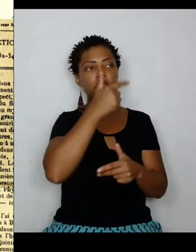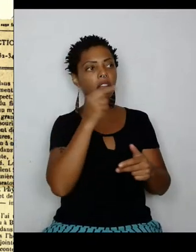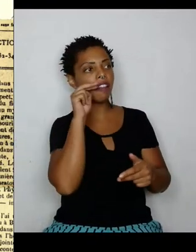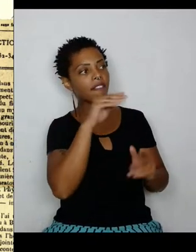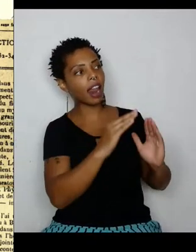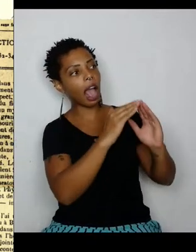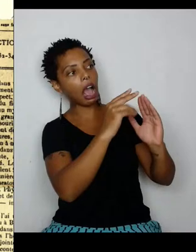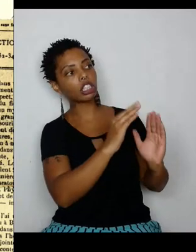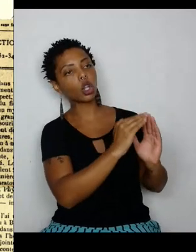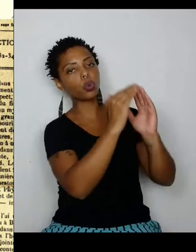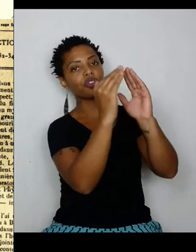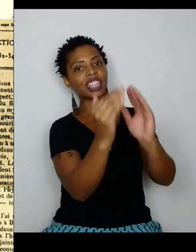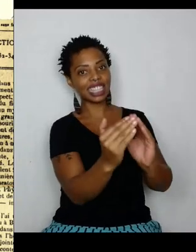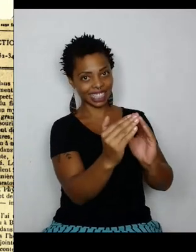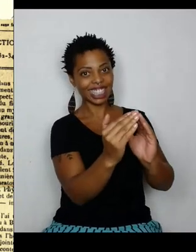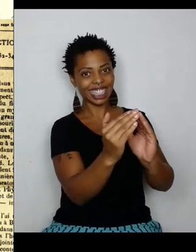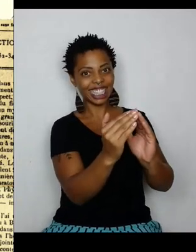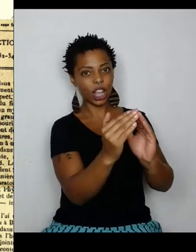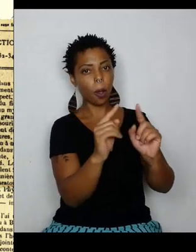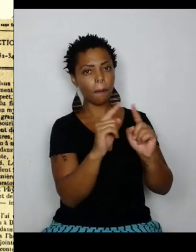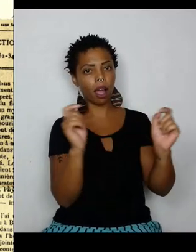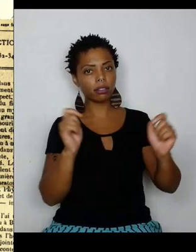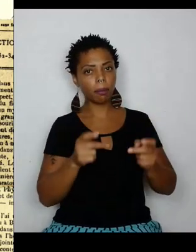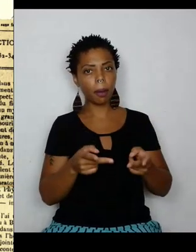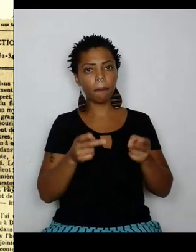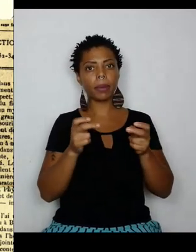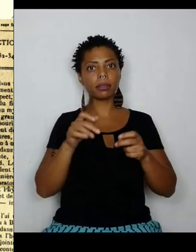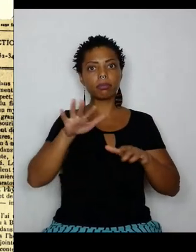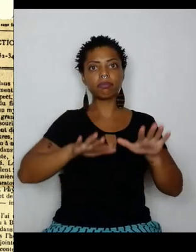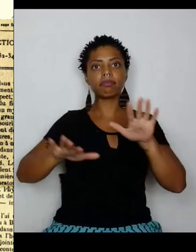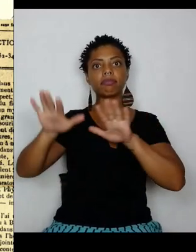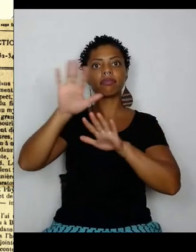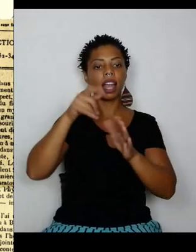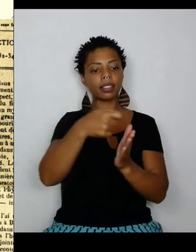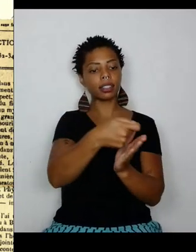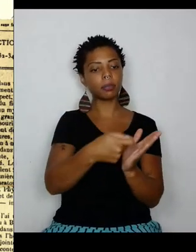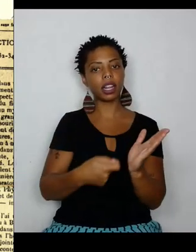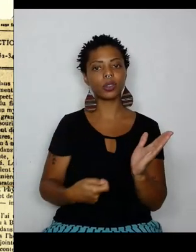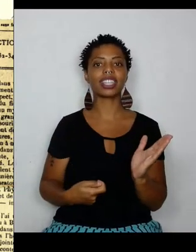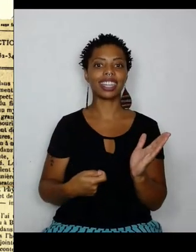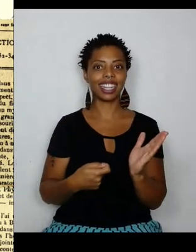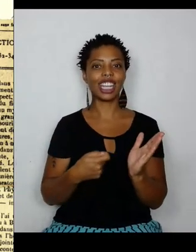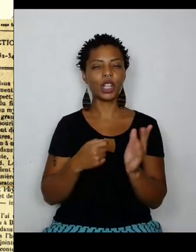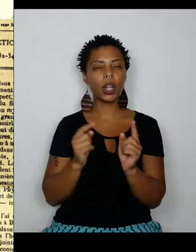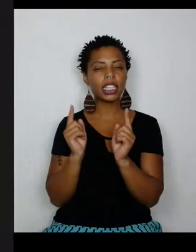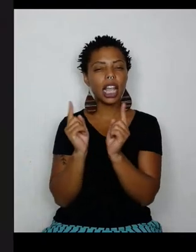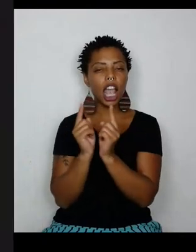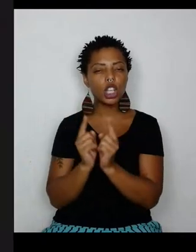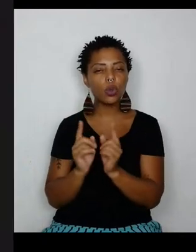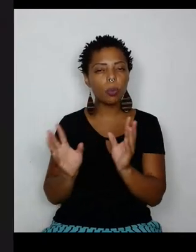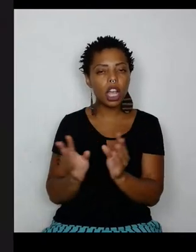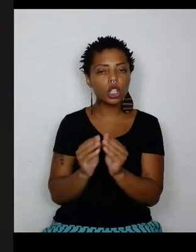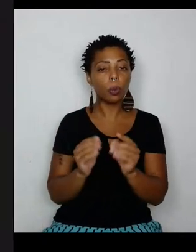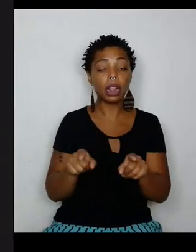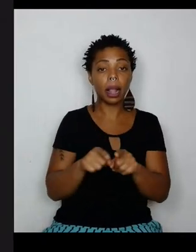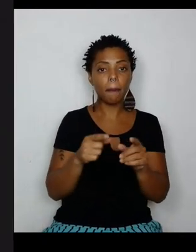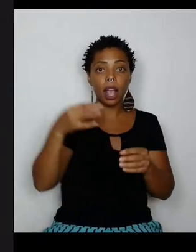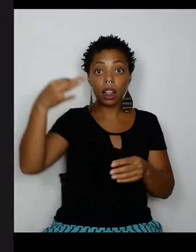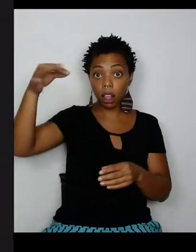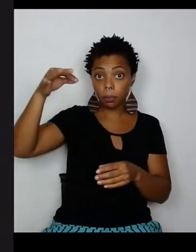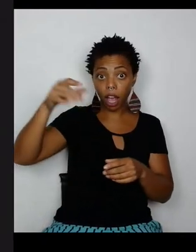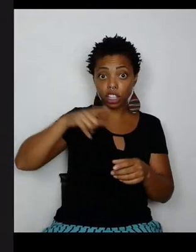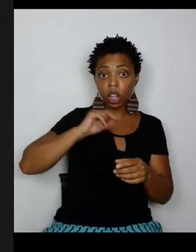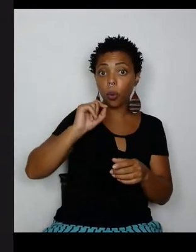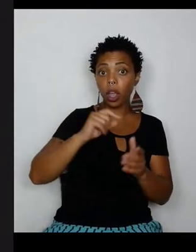scrapbook-like appearance of the manuscripts including on these pages a torn and pasted in drawing by van